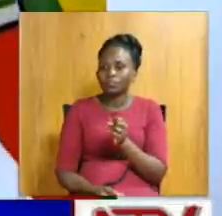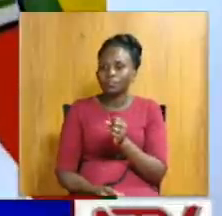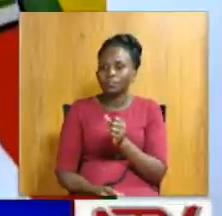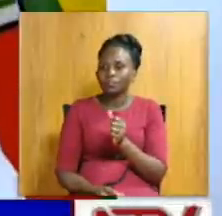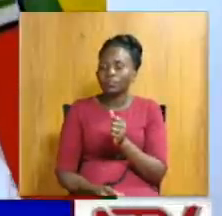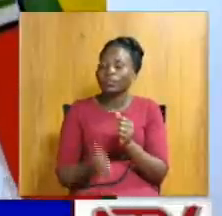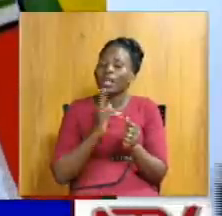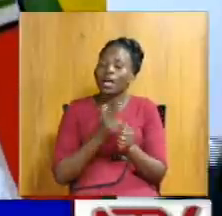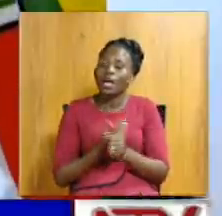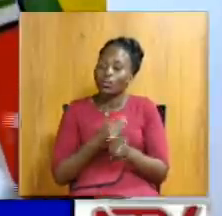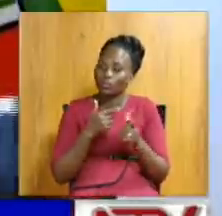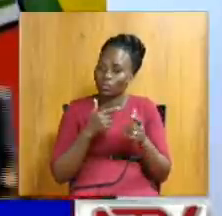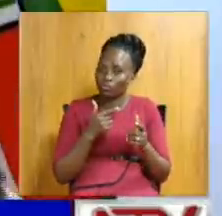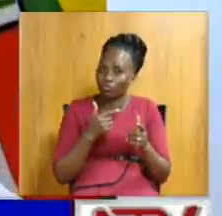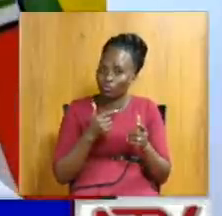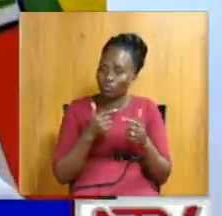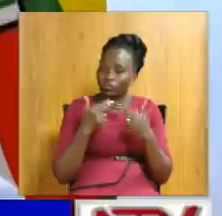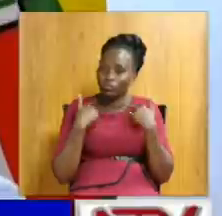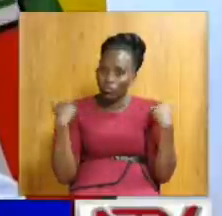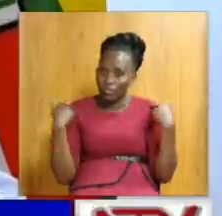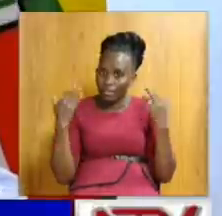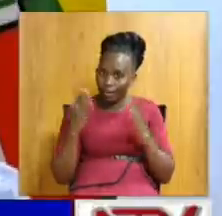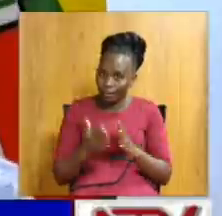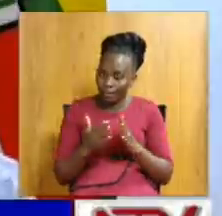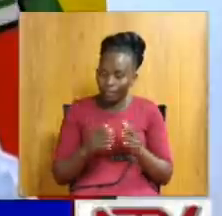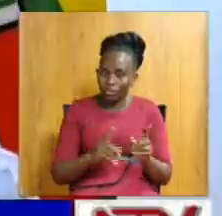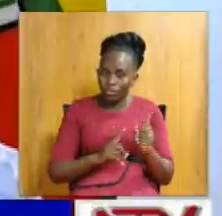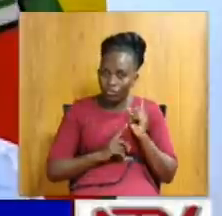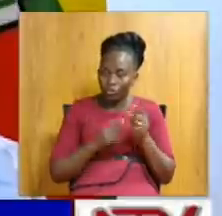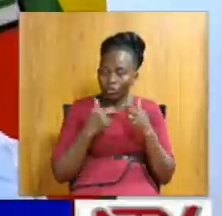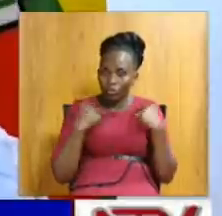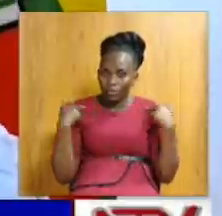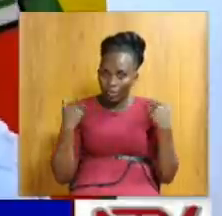our soldiers were